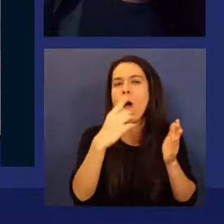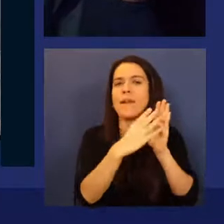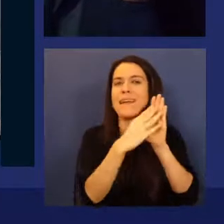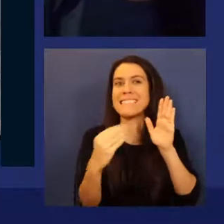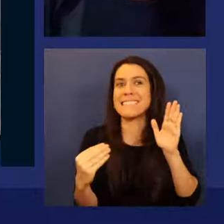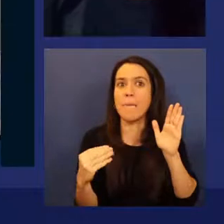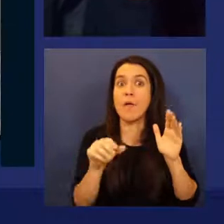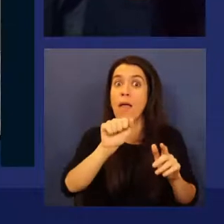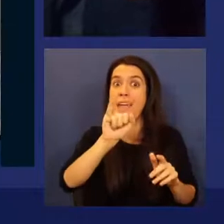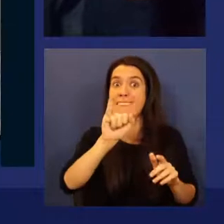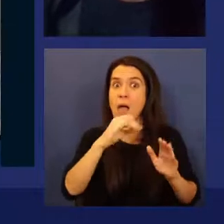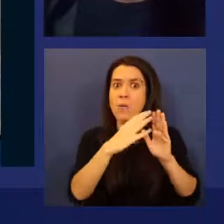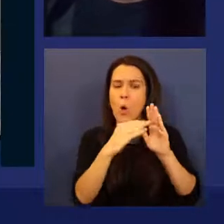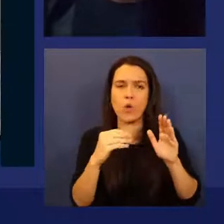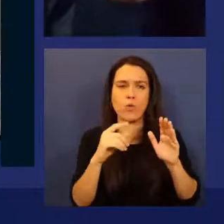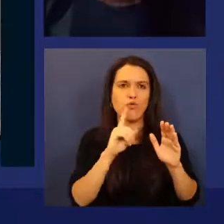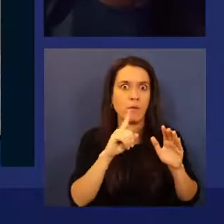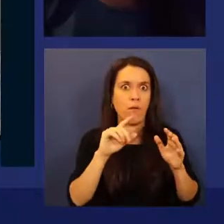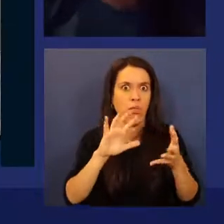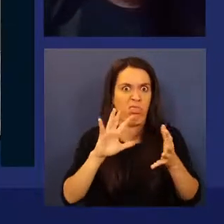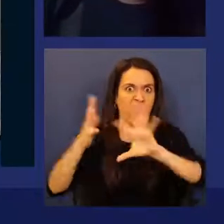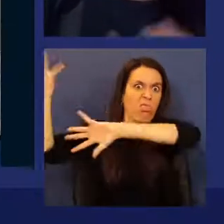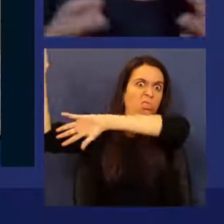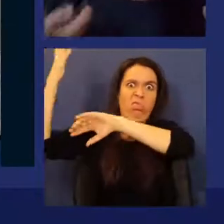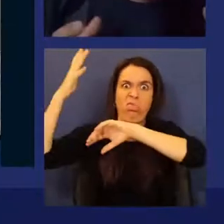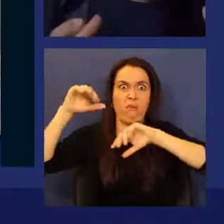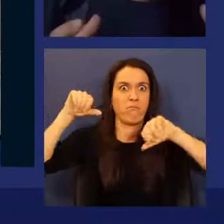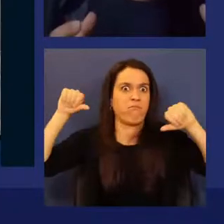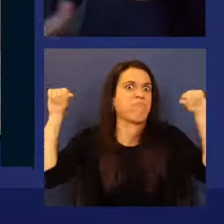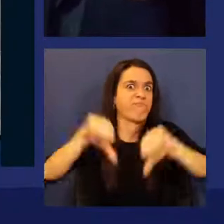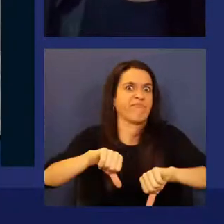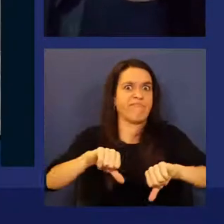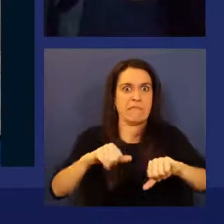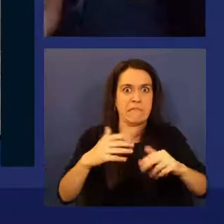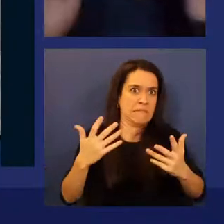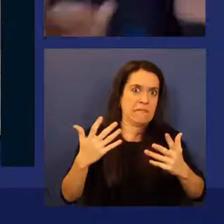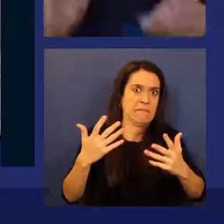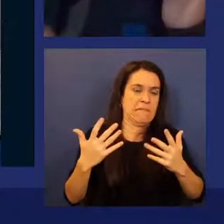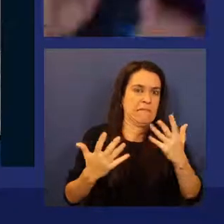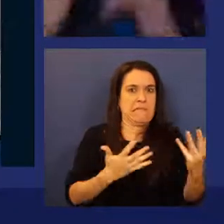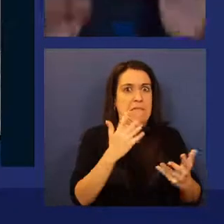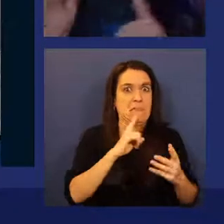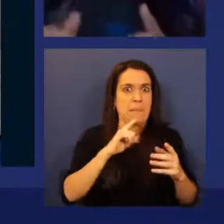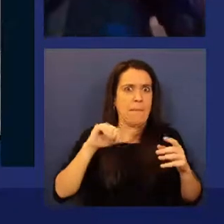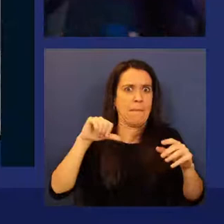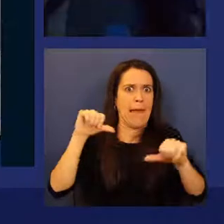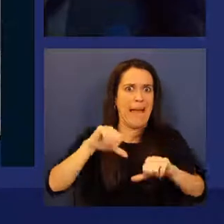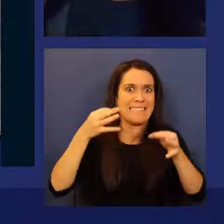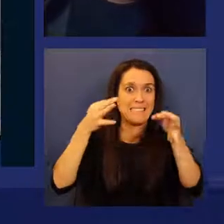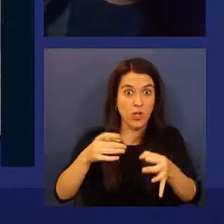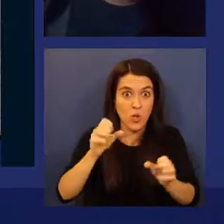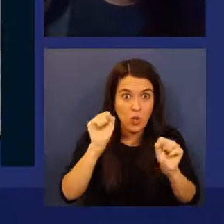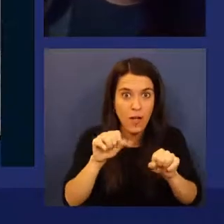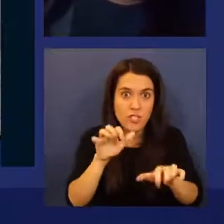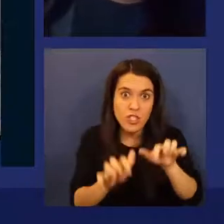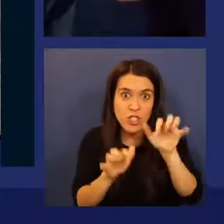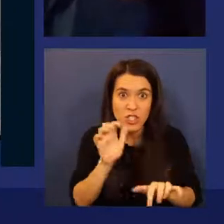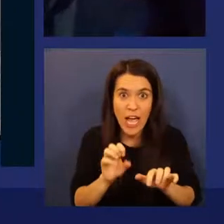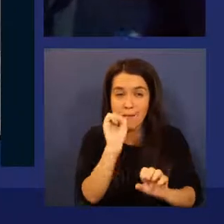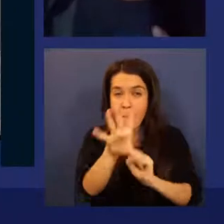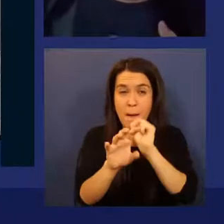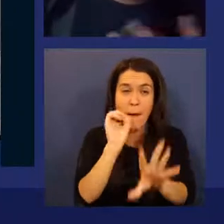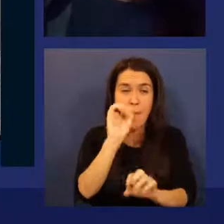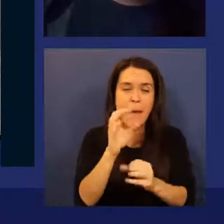bad? Gone wild, gone rogue, that has made a bad decision? Go ahead and jot it in the chat. There's lots of